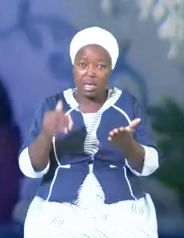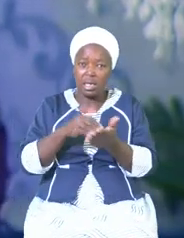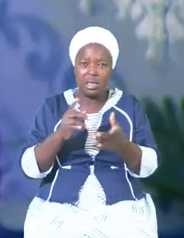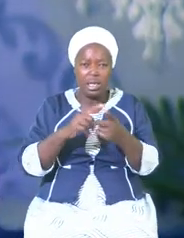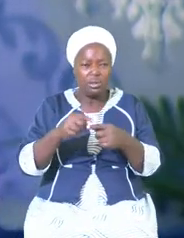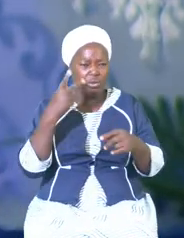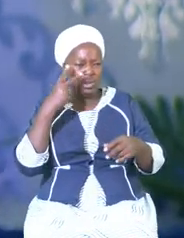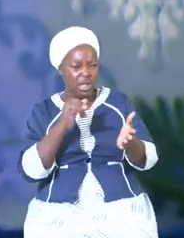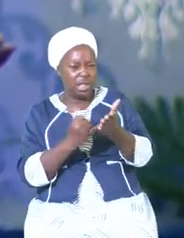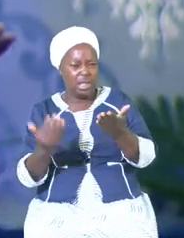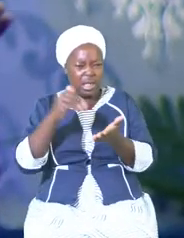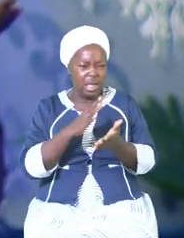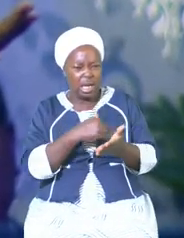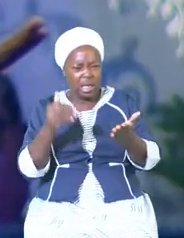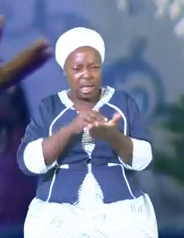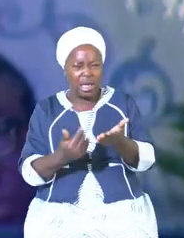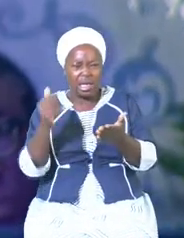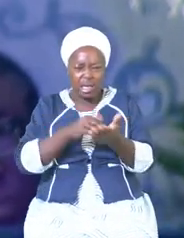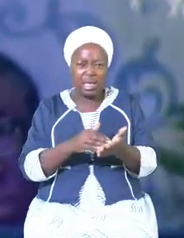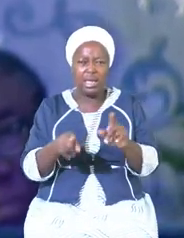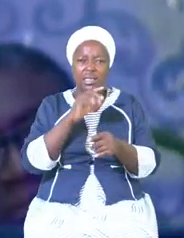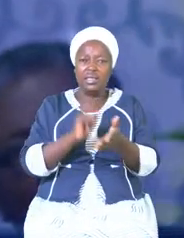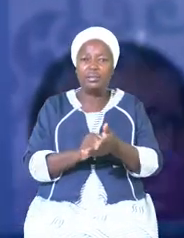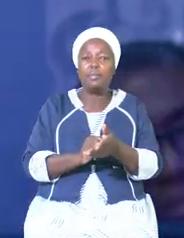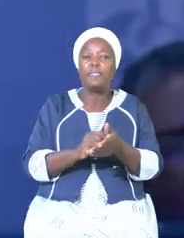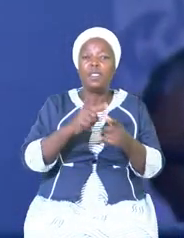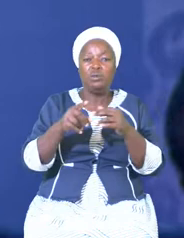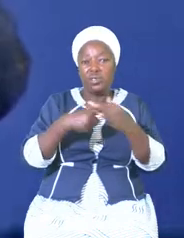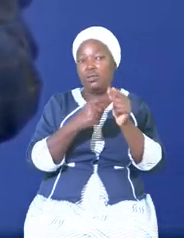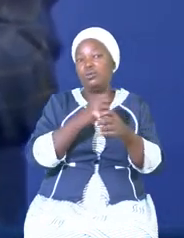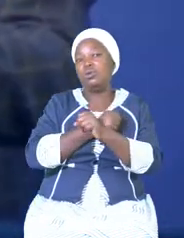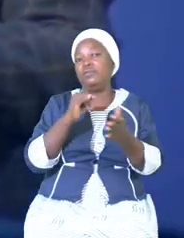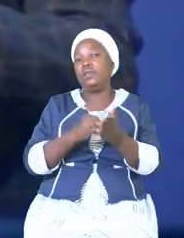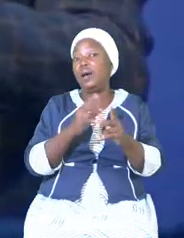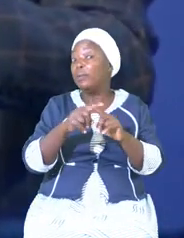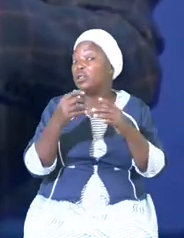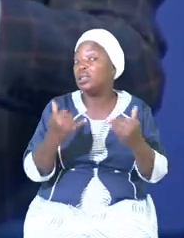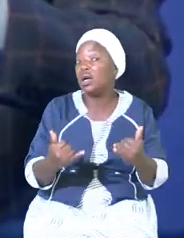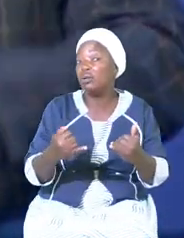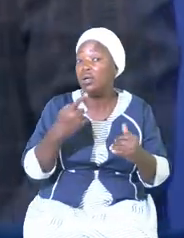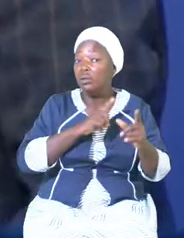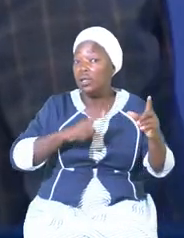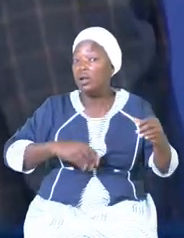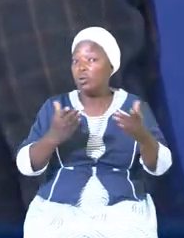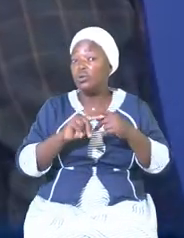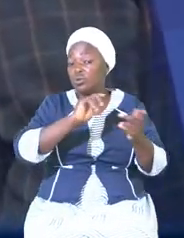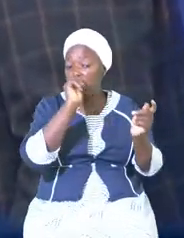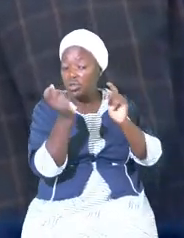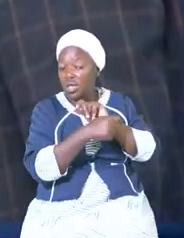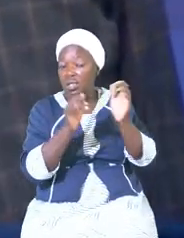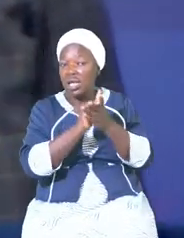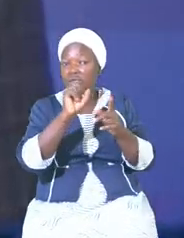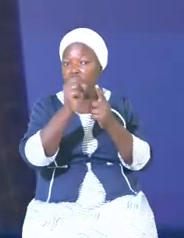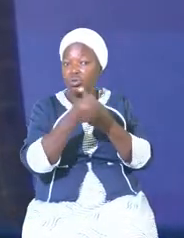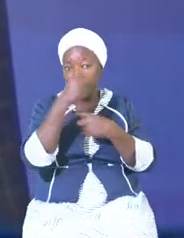it again and again and again, you begin to love it. But now the Lord wants to reverse that situation. You've been